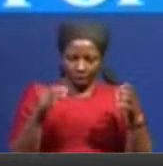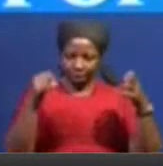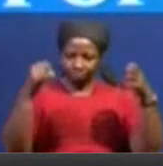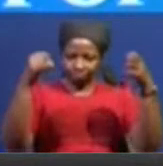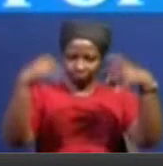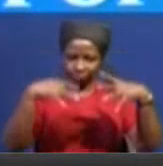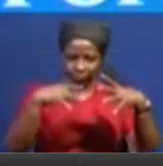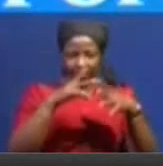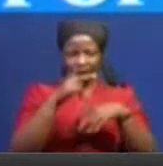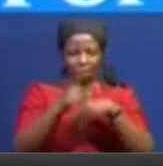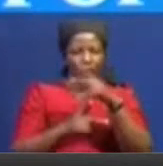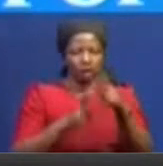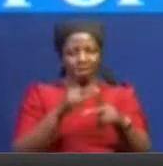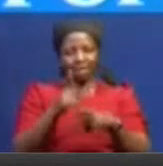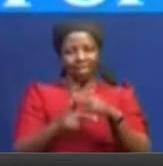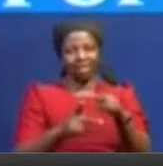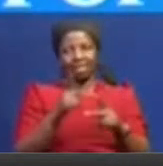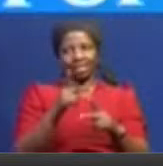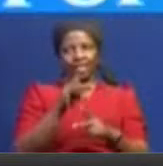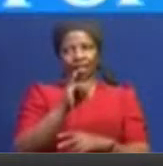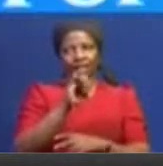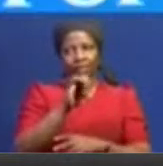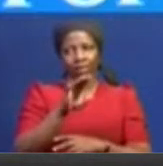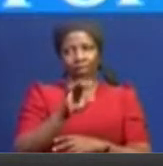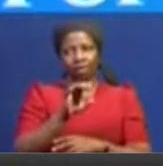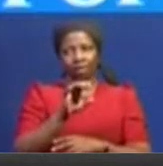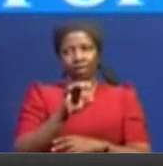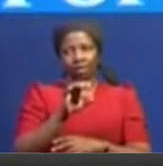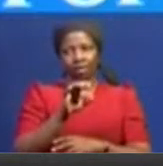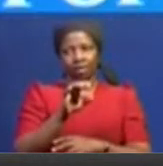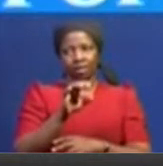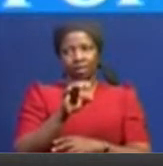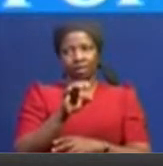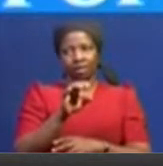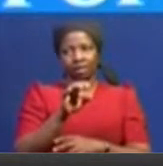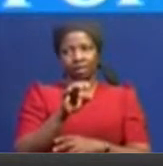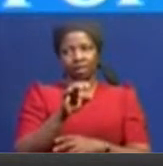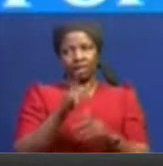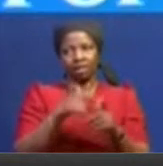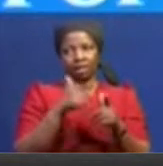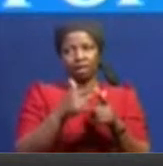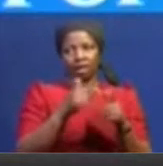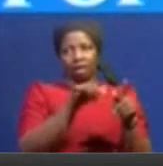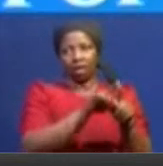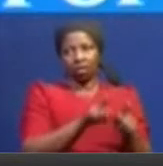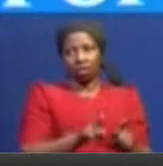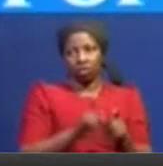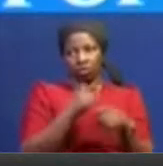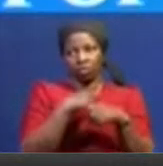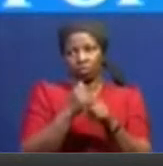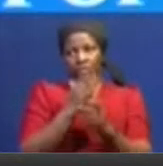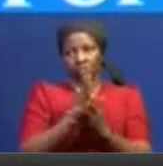process of in the processes of IEBC to ensure and then I would also ensure that Wanjiku is kept